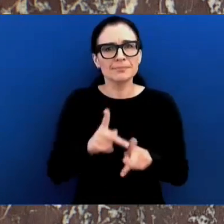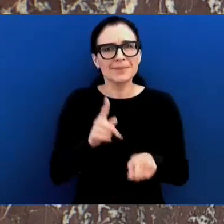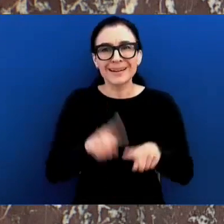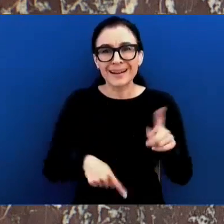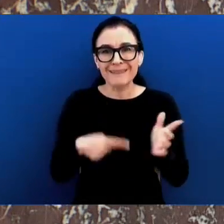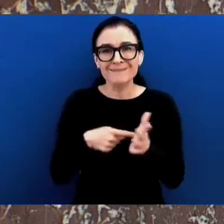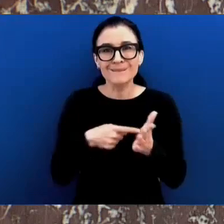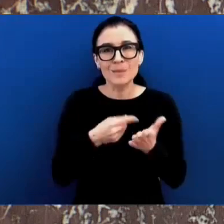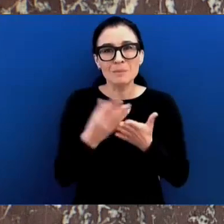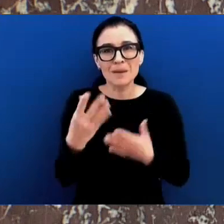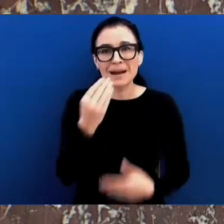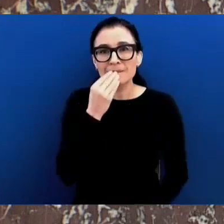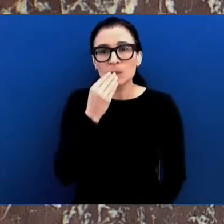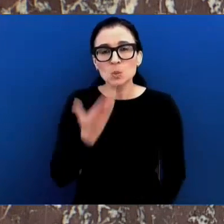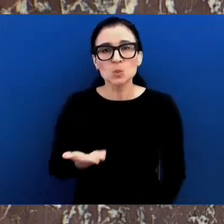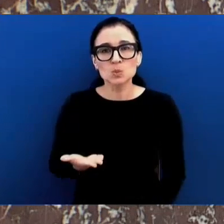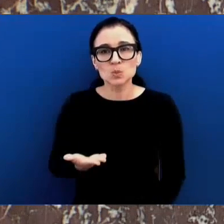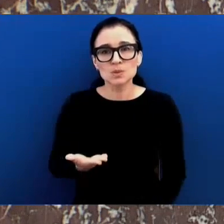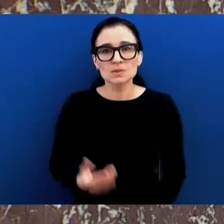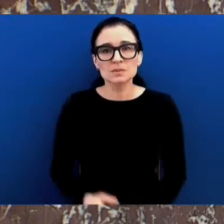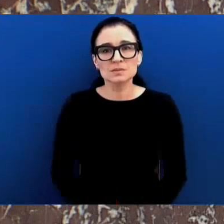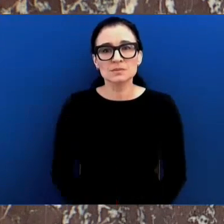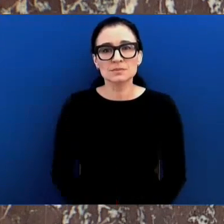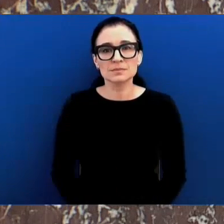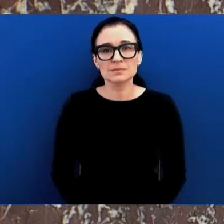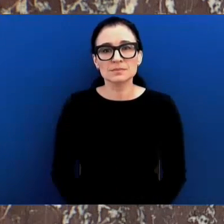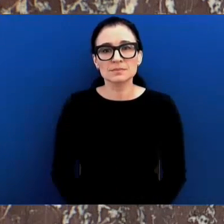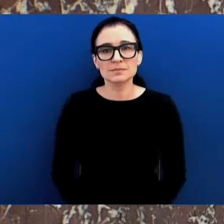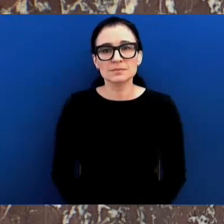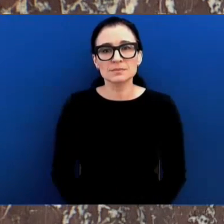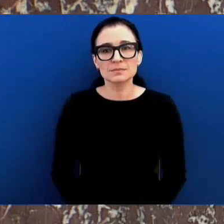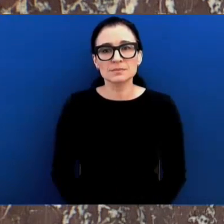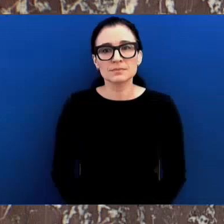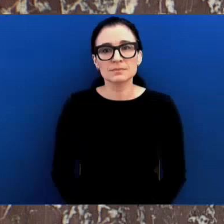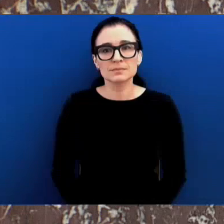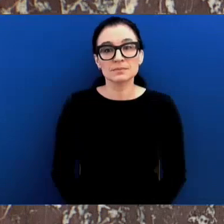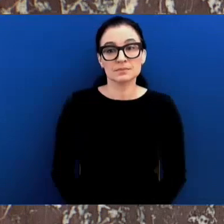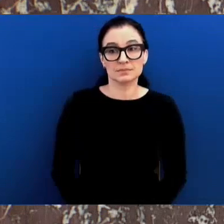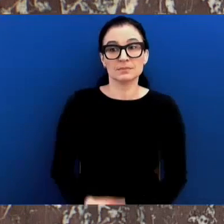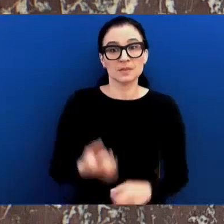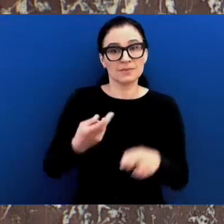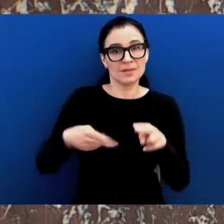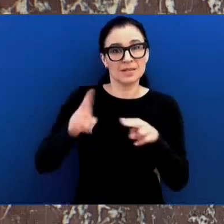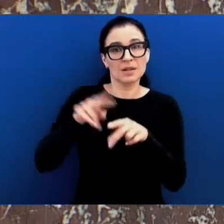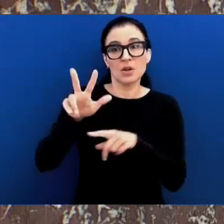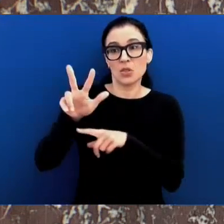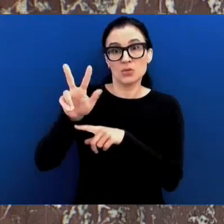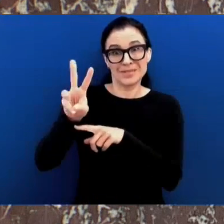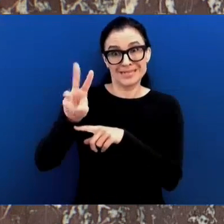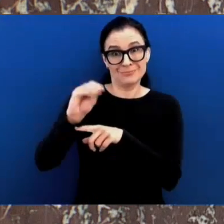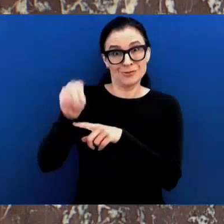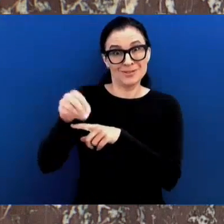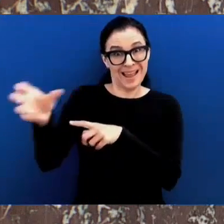the Premier spent $1 billion on consultants with no tangible results to show for it?